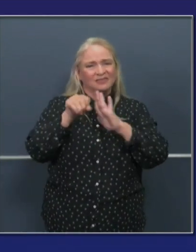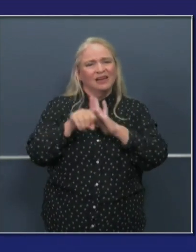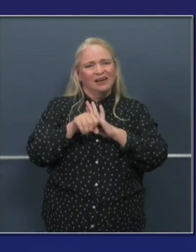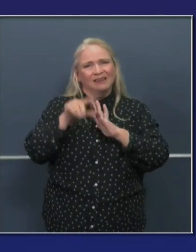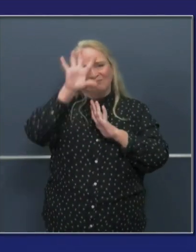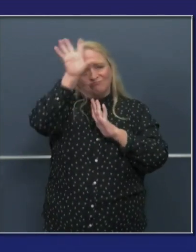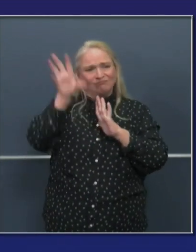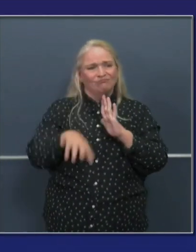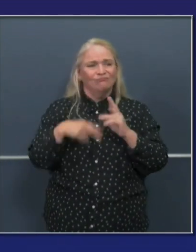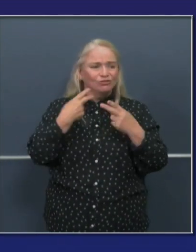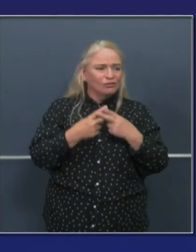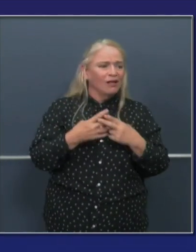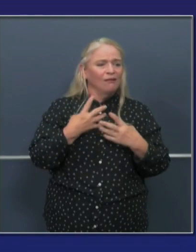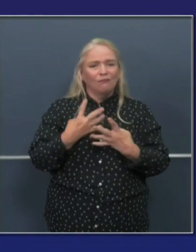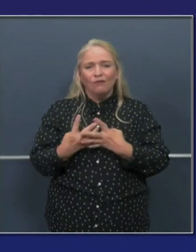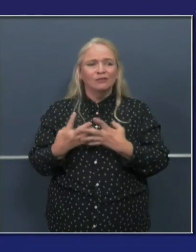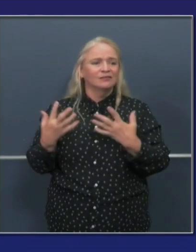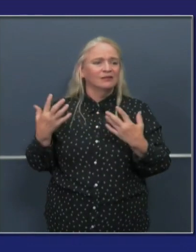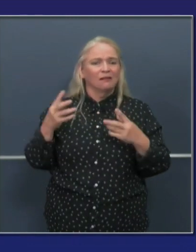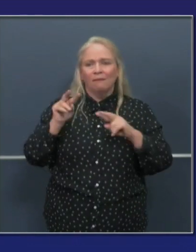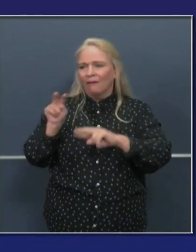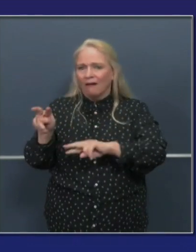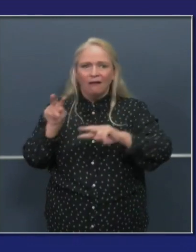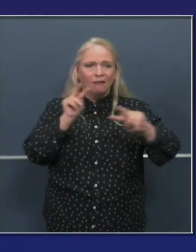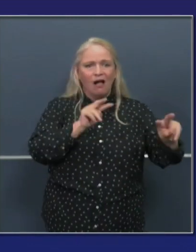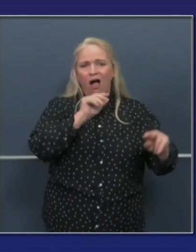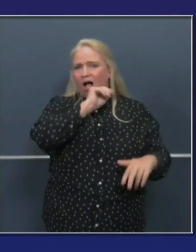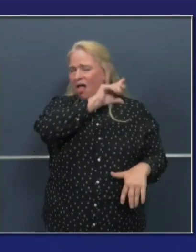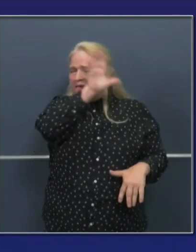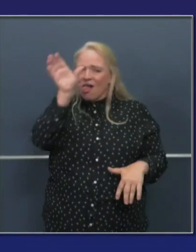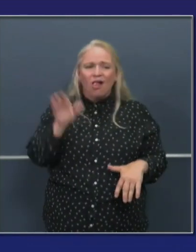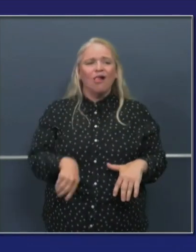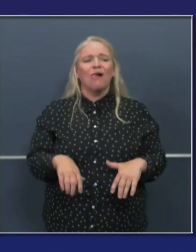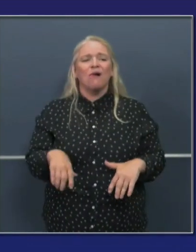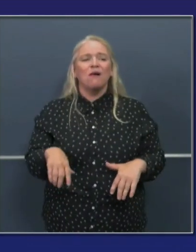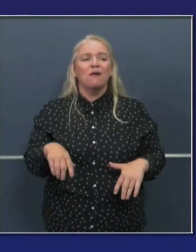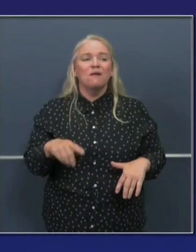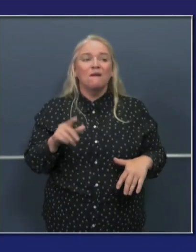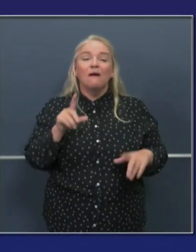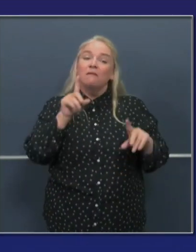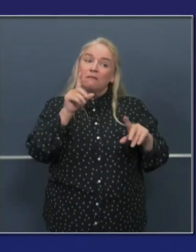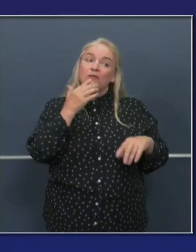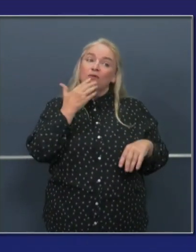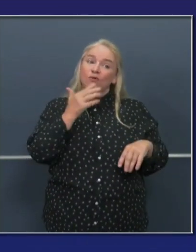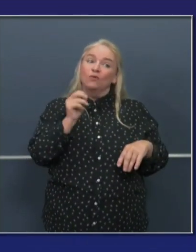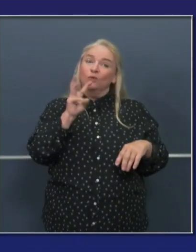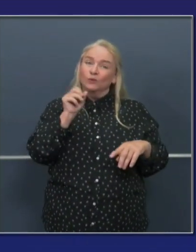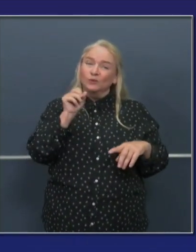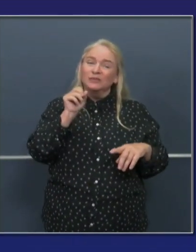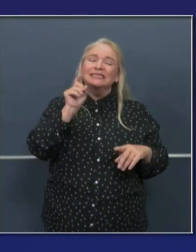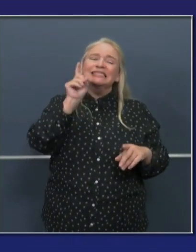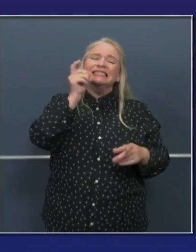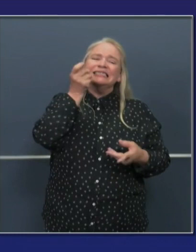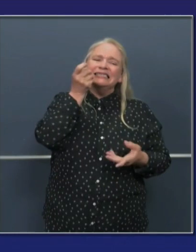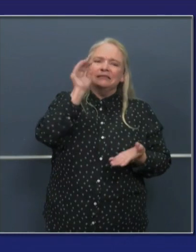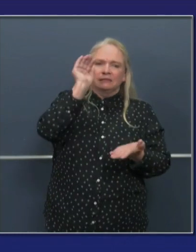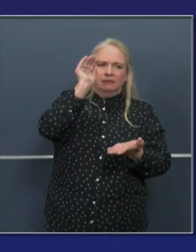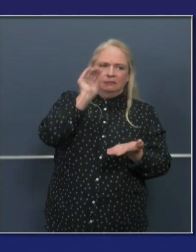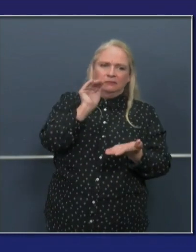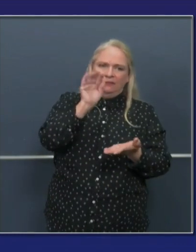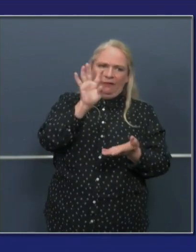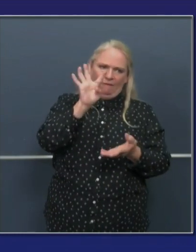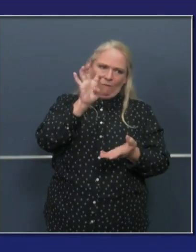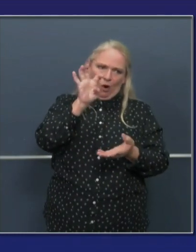jails, we are monitoring. Good news is we saw a modest, about 400 less identified COVID